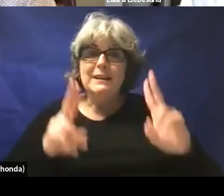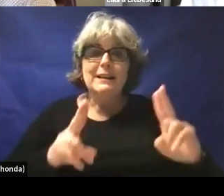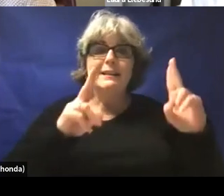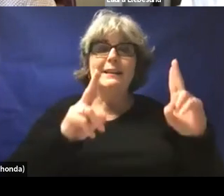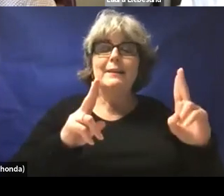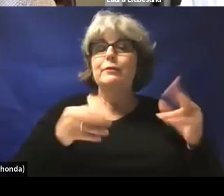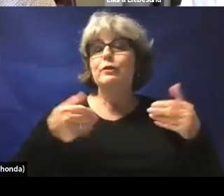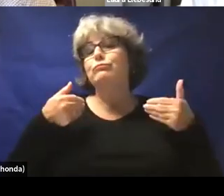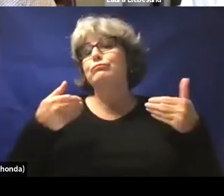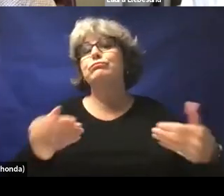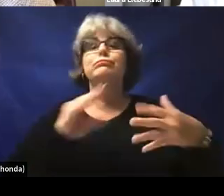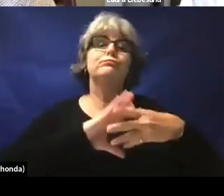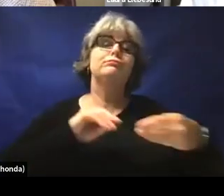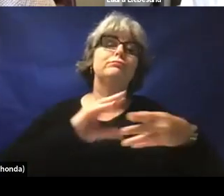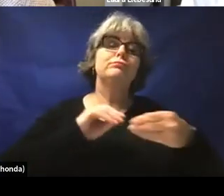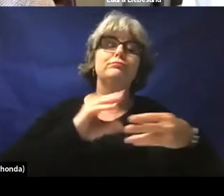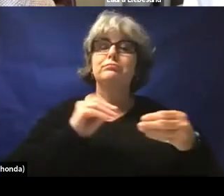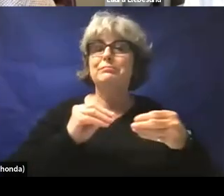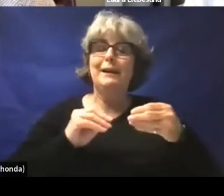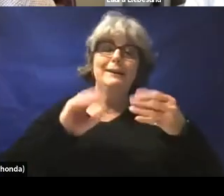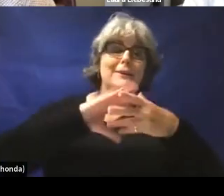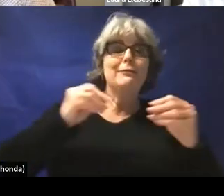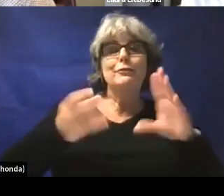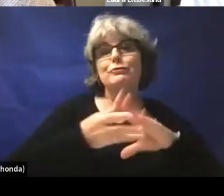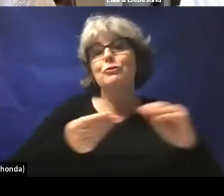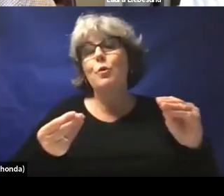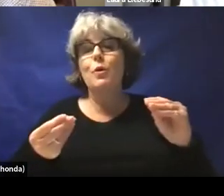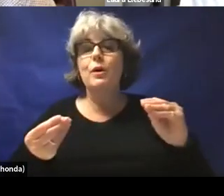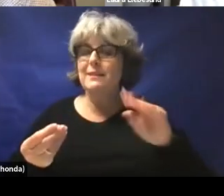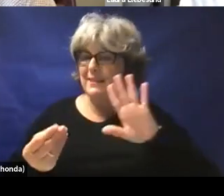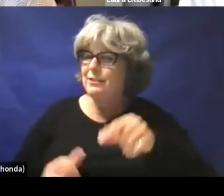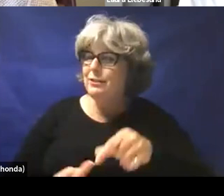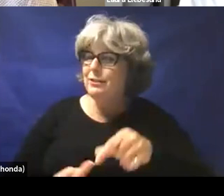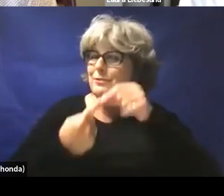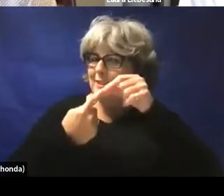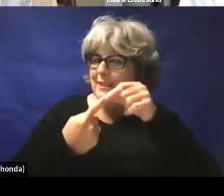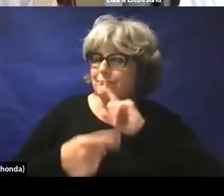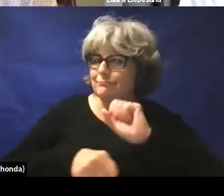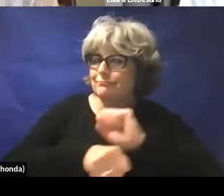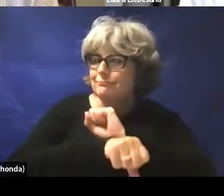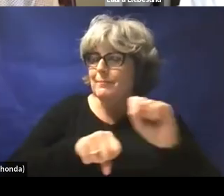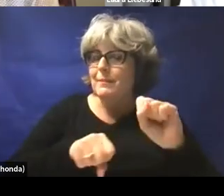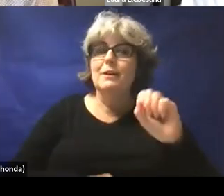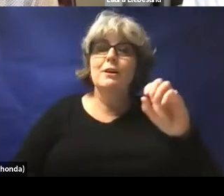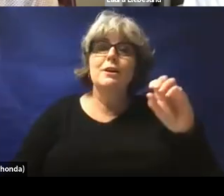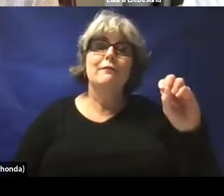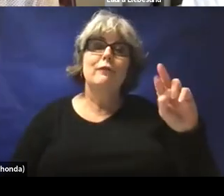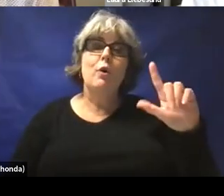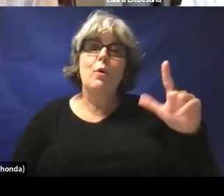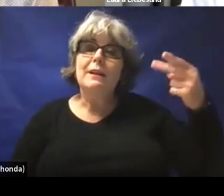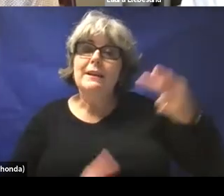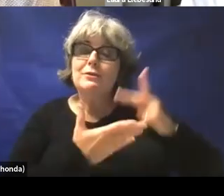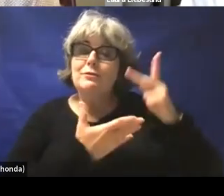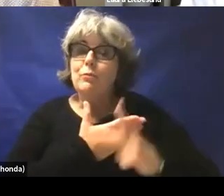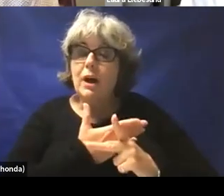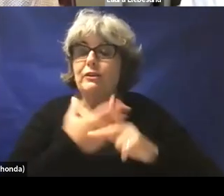no problem at all kind of drawing stories out from people. I think that's really unique, for a lot of oral history projects where that can be like